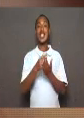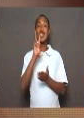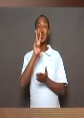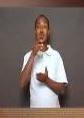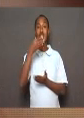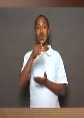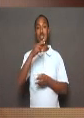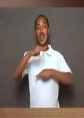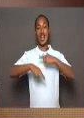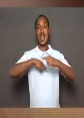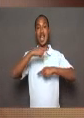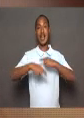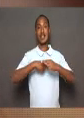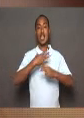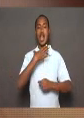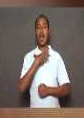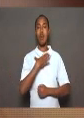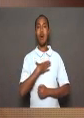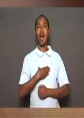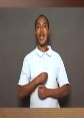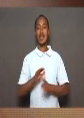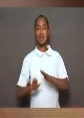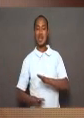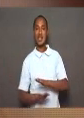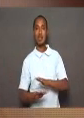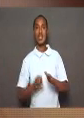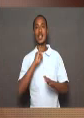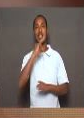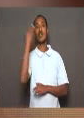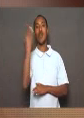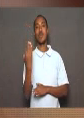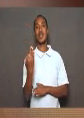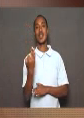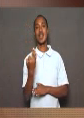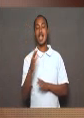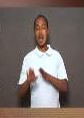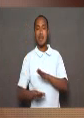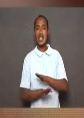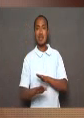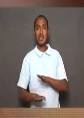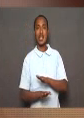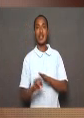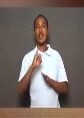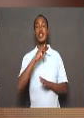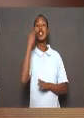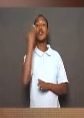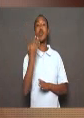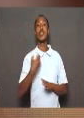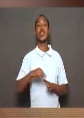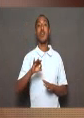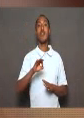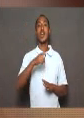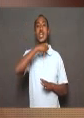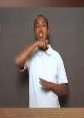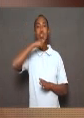two solutions react, a white precipitate is formed. A precipitate is the formation of